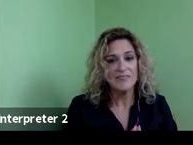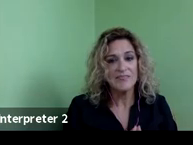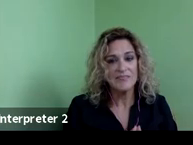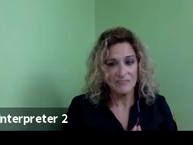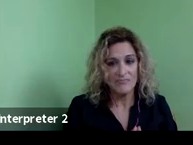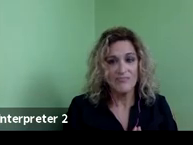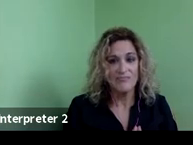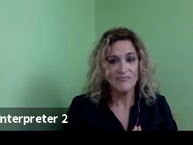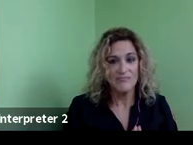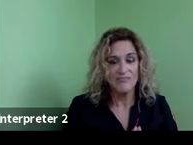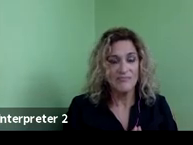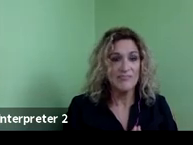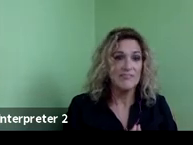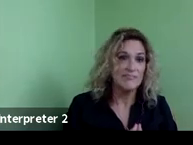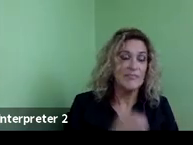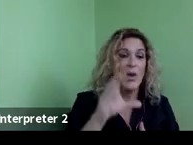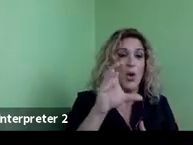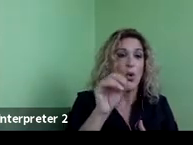All right. Well, if there's,